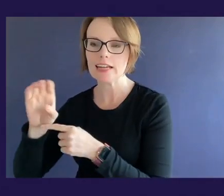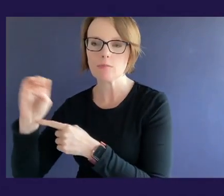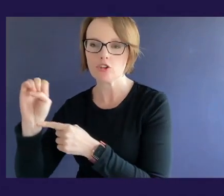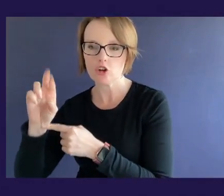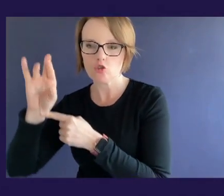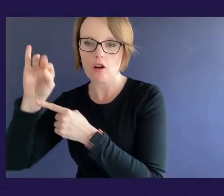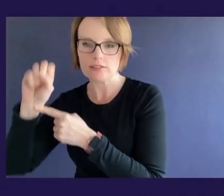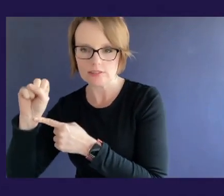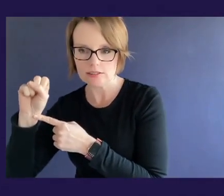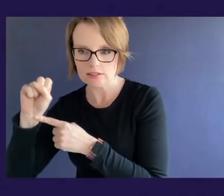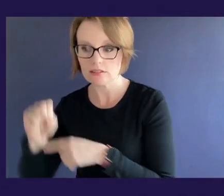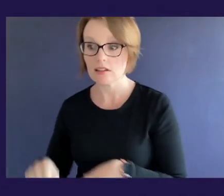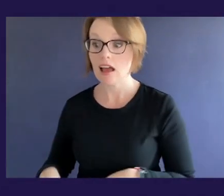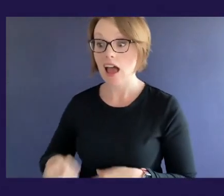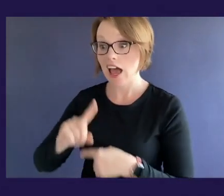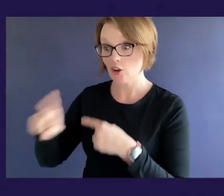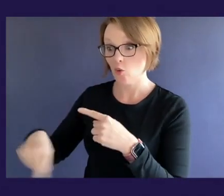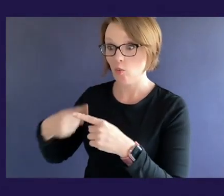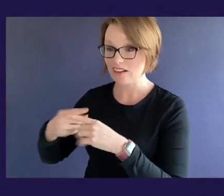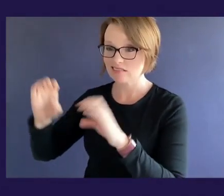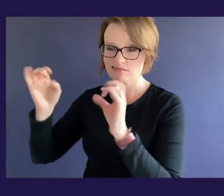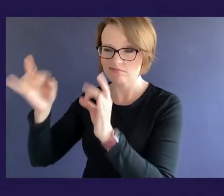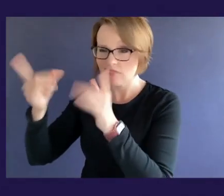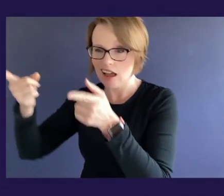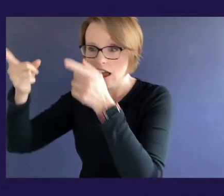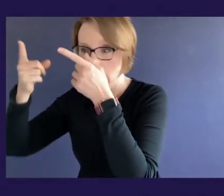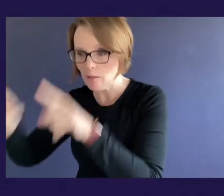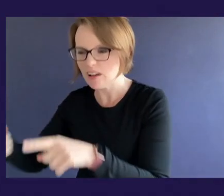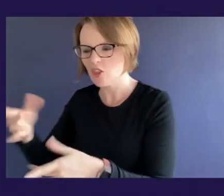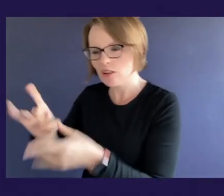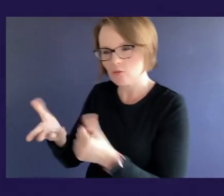used during a crisis. Next slide, please.